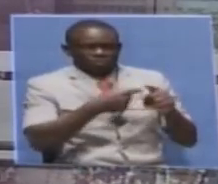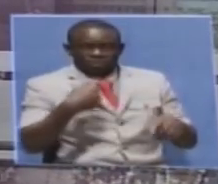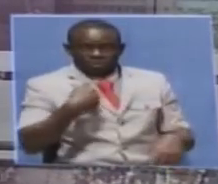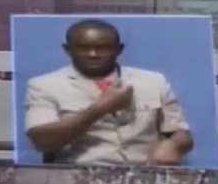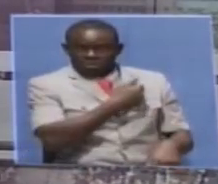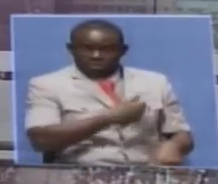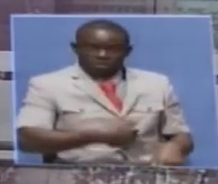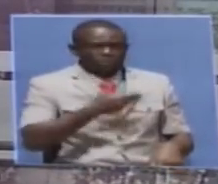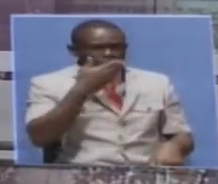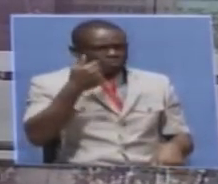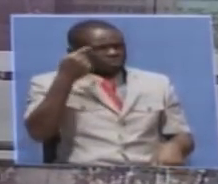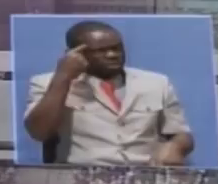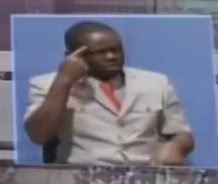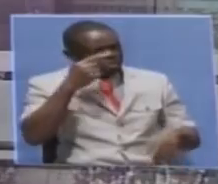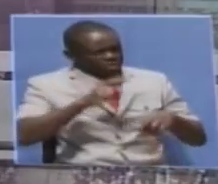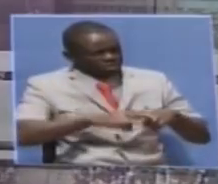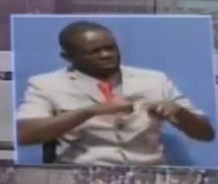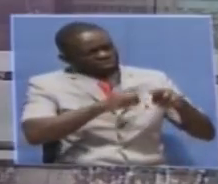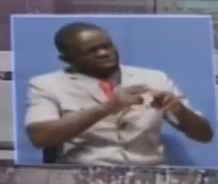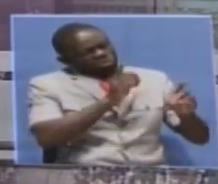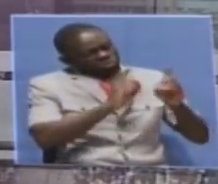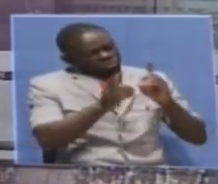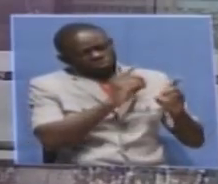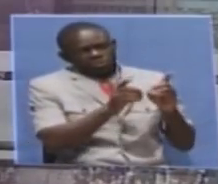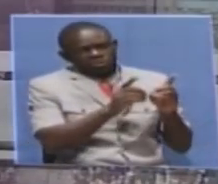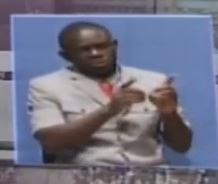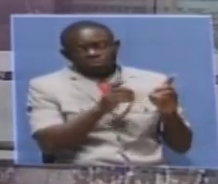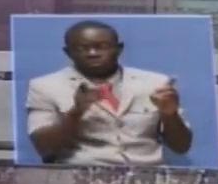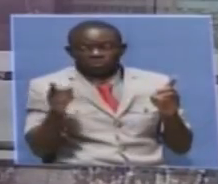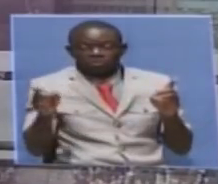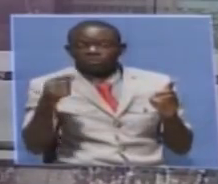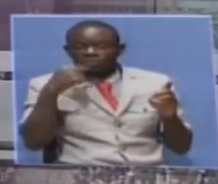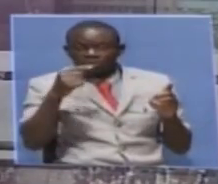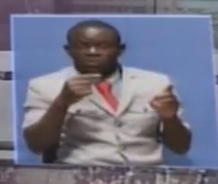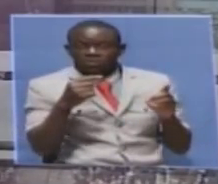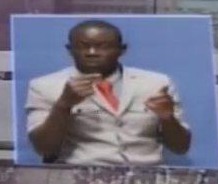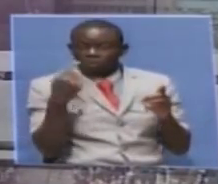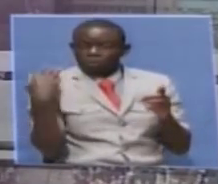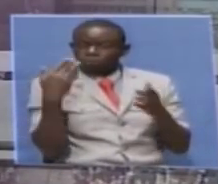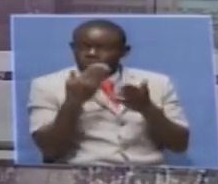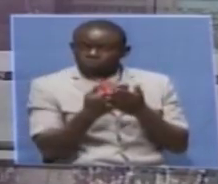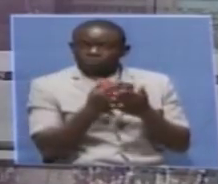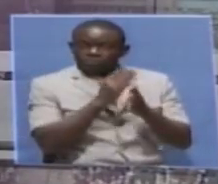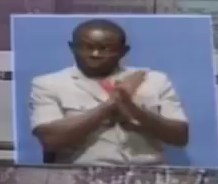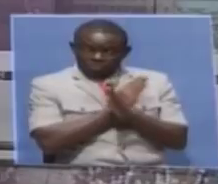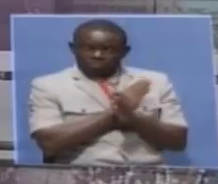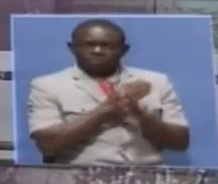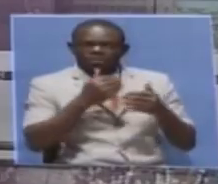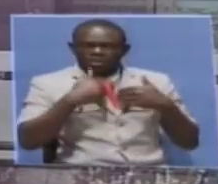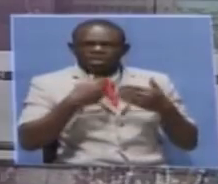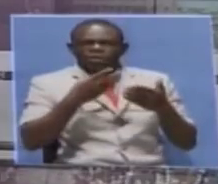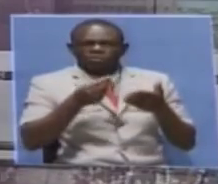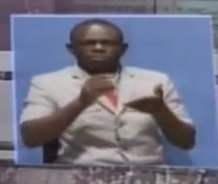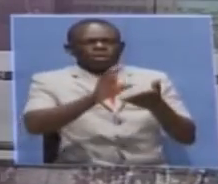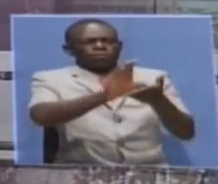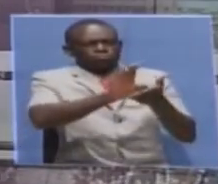option. Ms. Decker has observed that Zambia's debt burden has risen notably in recent years, and Chinese loans form a major part